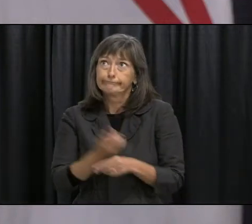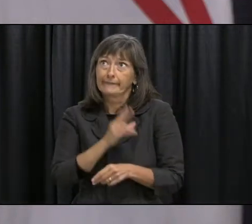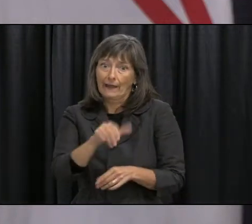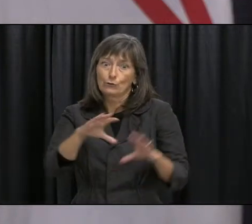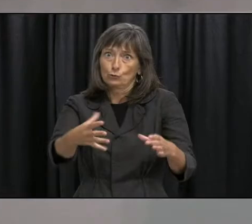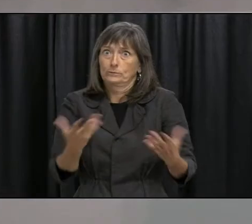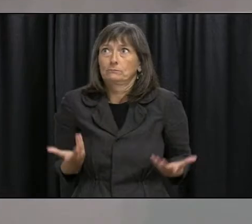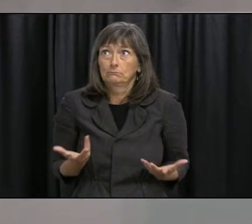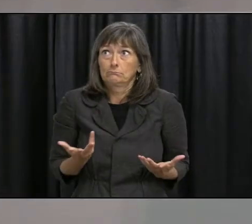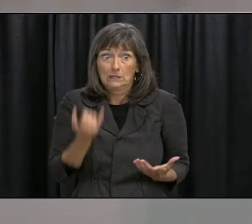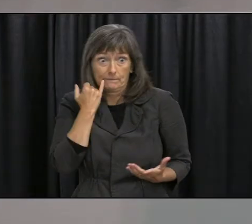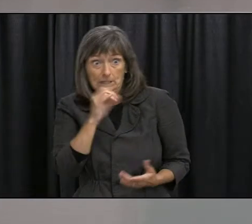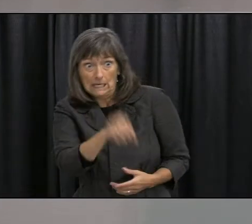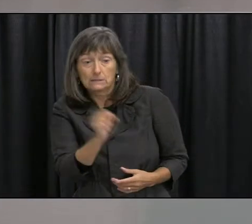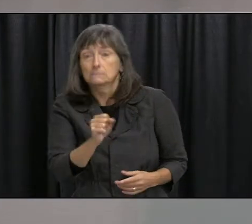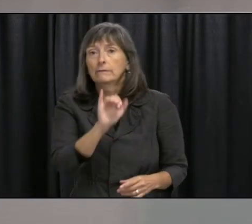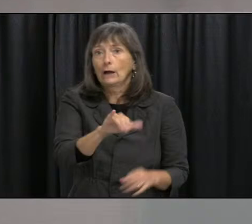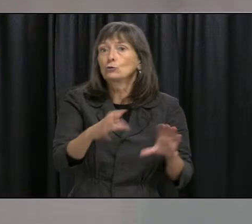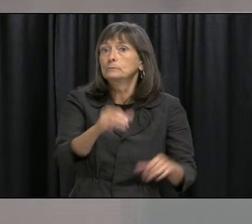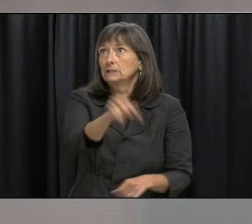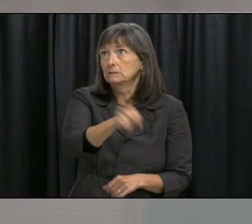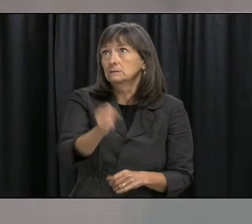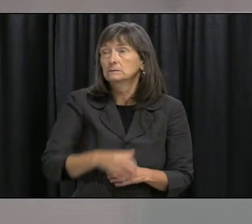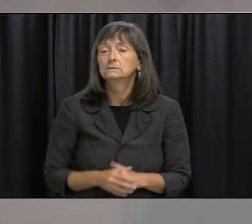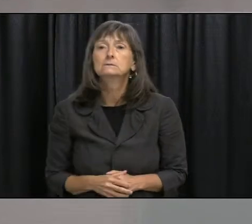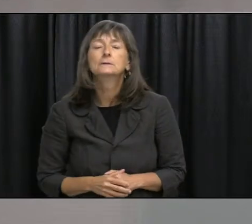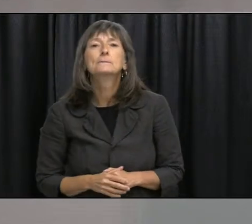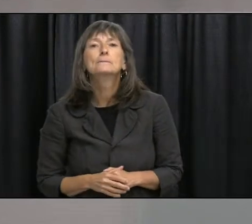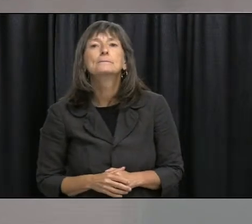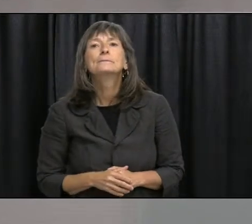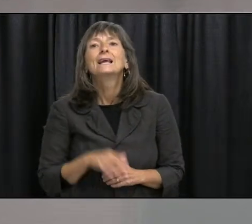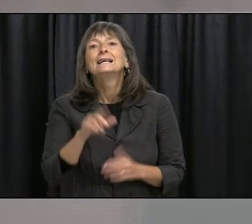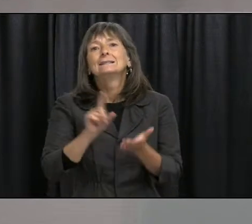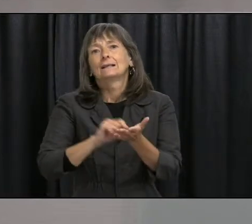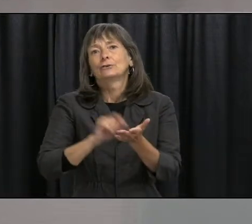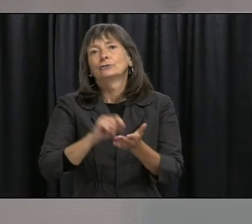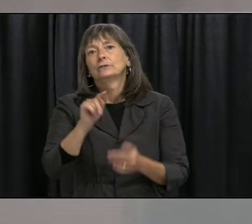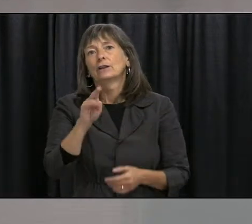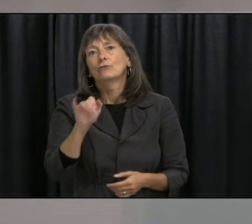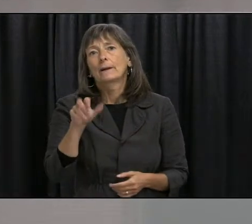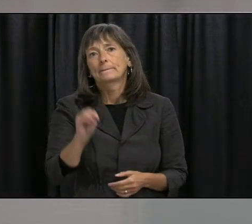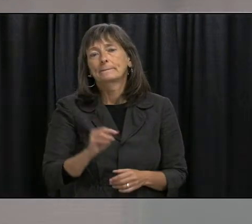Thank you. Our next questions are from Peter Jackson of The Telegram. Please go ahead.